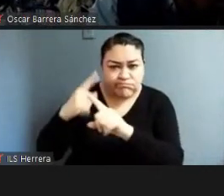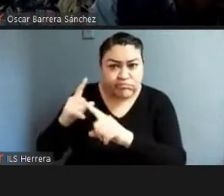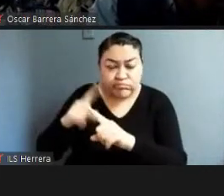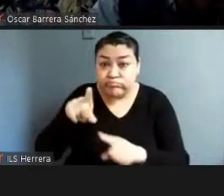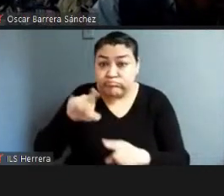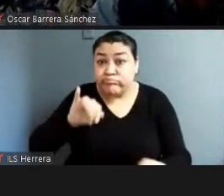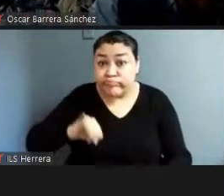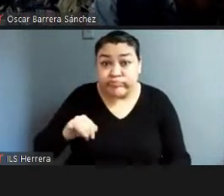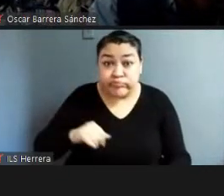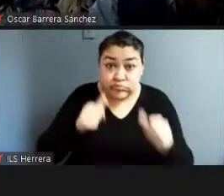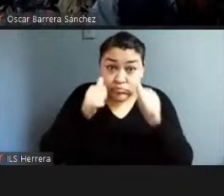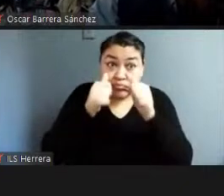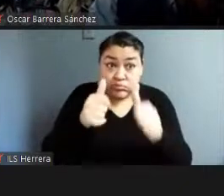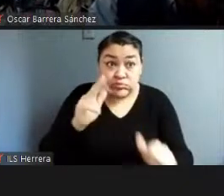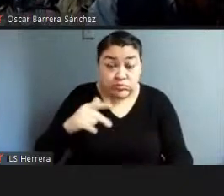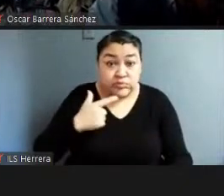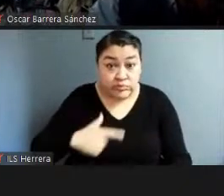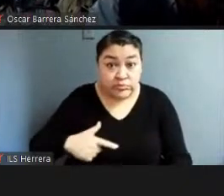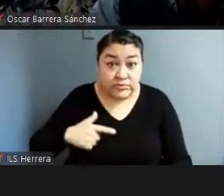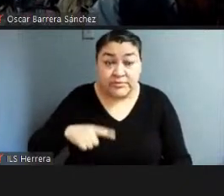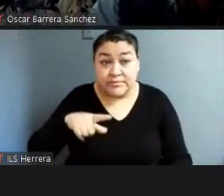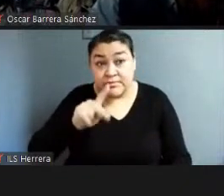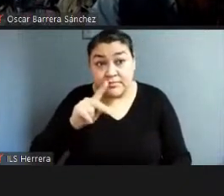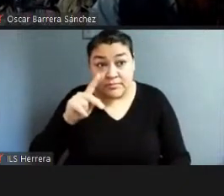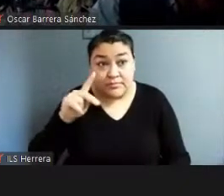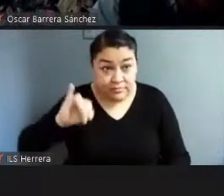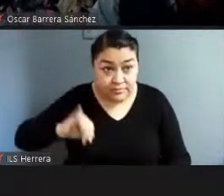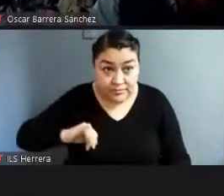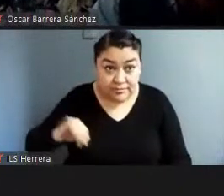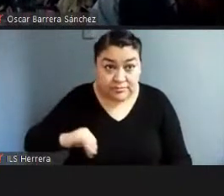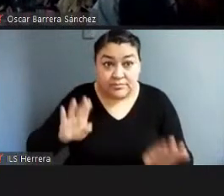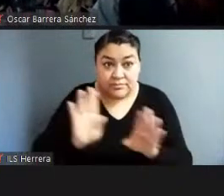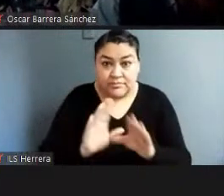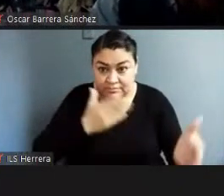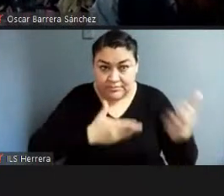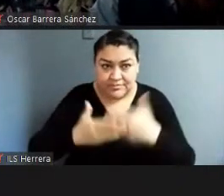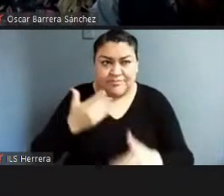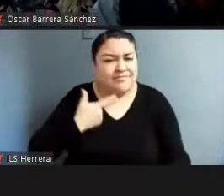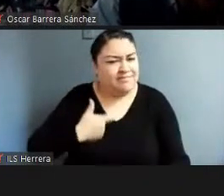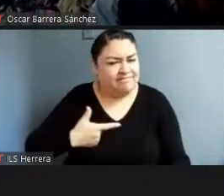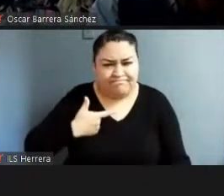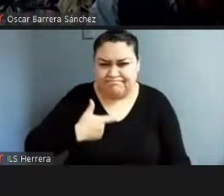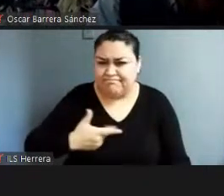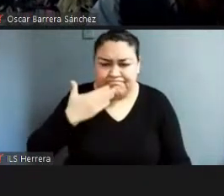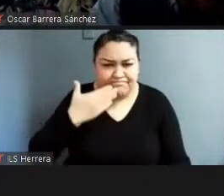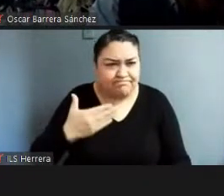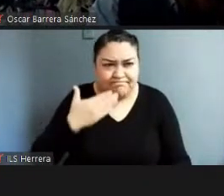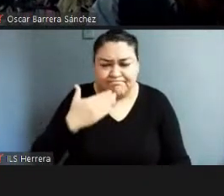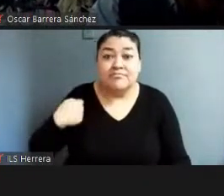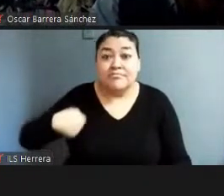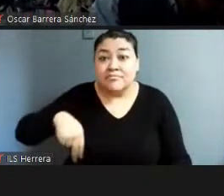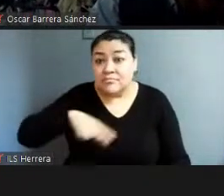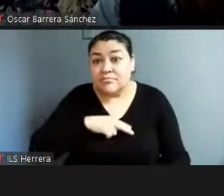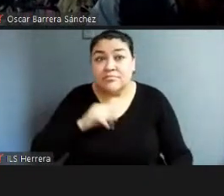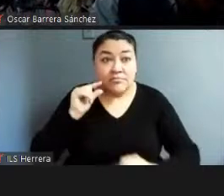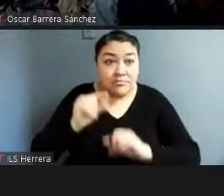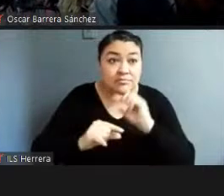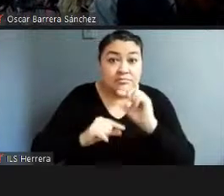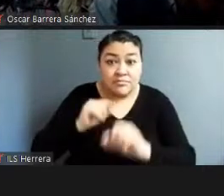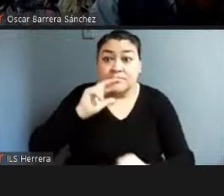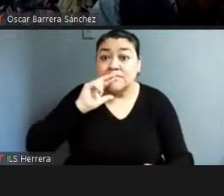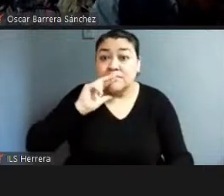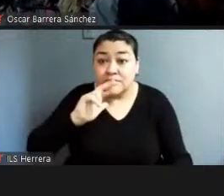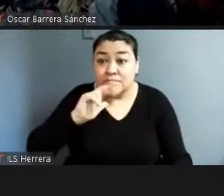really fascinating to hear, and I think certainly things that we can try and take back for our own curriculum as well. So really inspiring to hear that. Thank you so